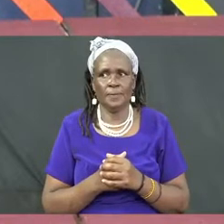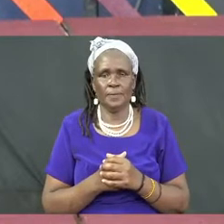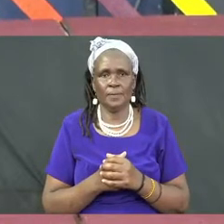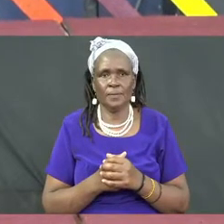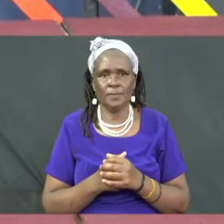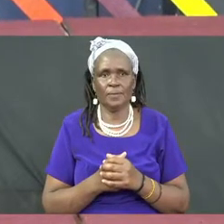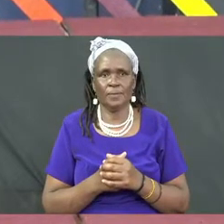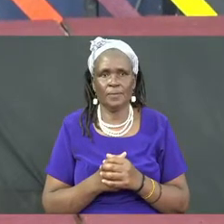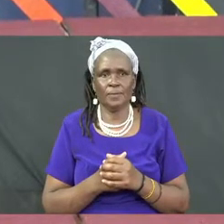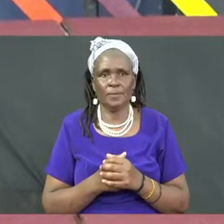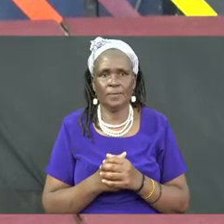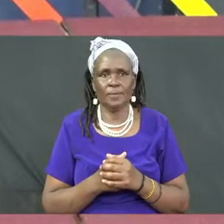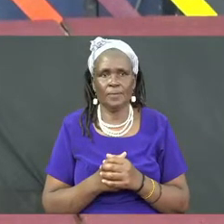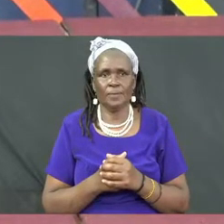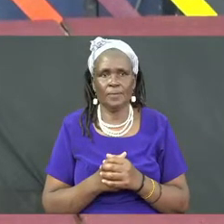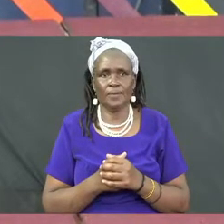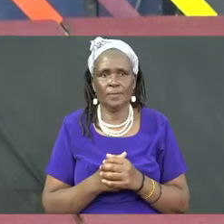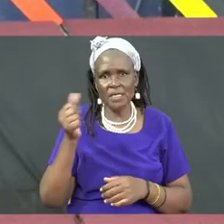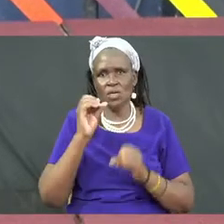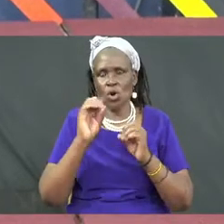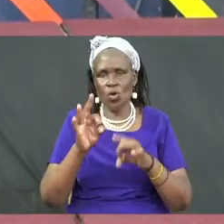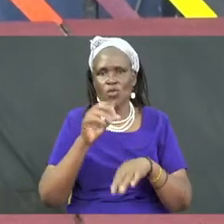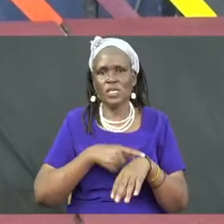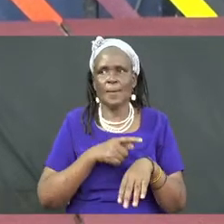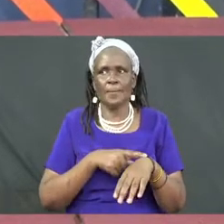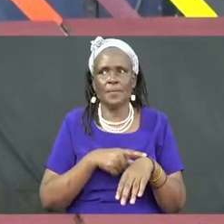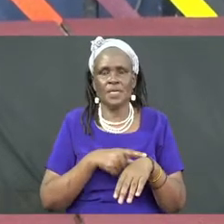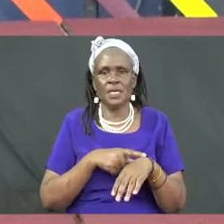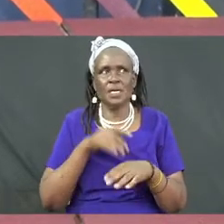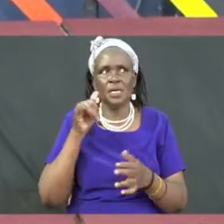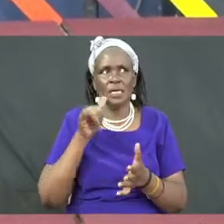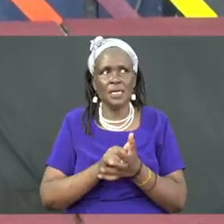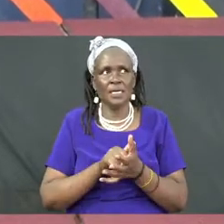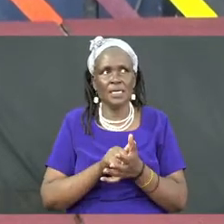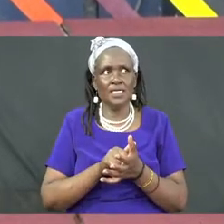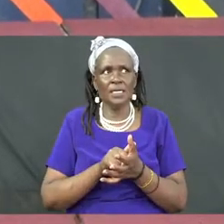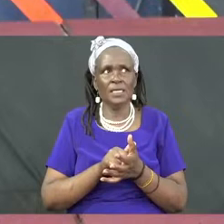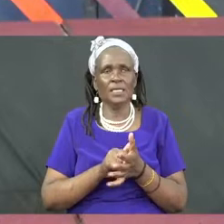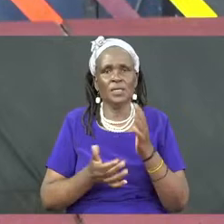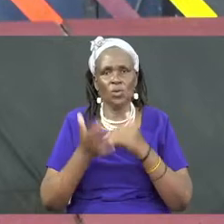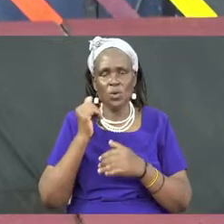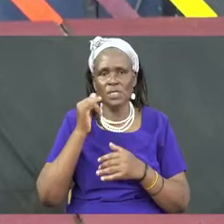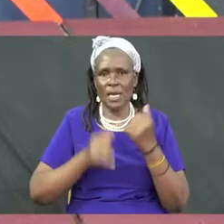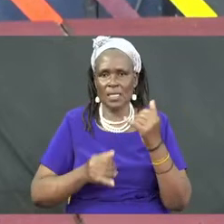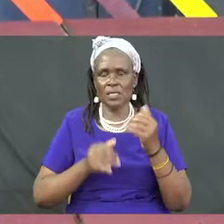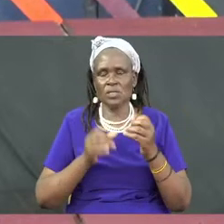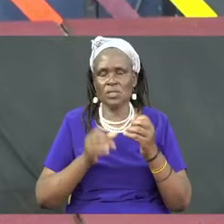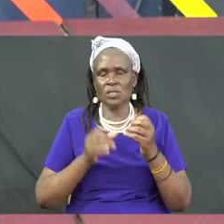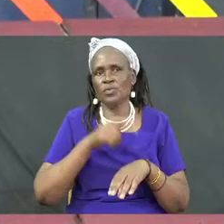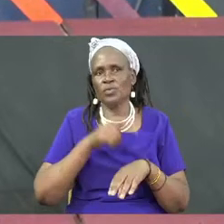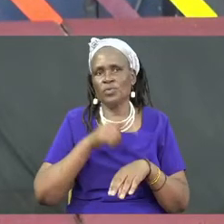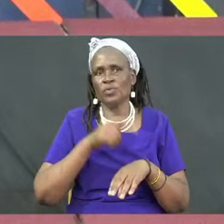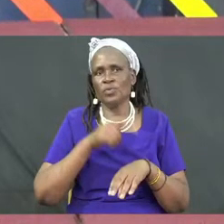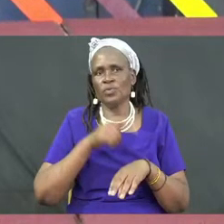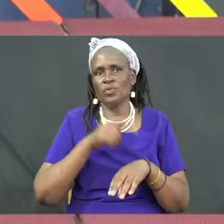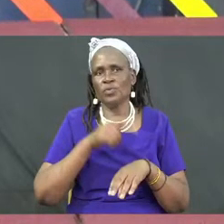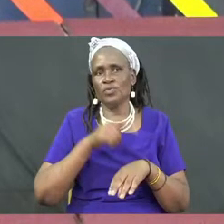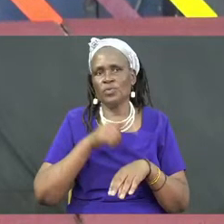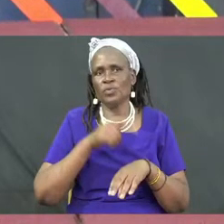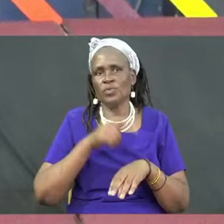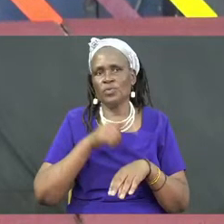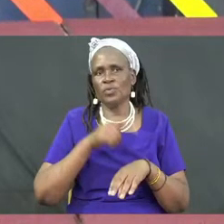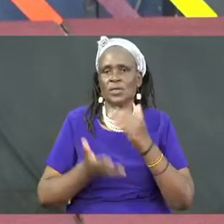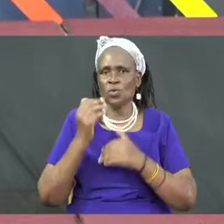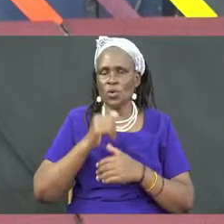It was the best of times. It was the worst of times. It was the age